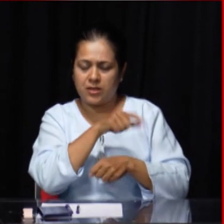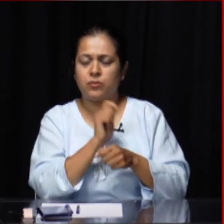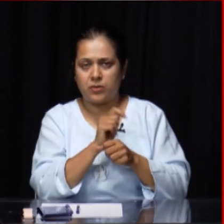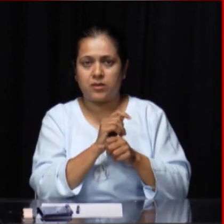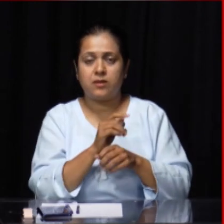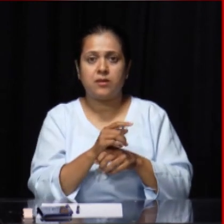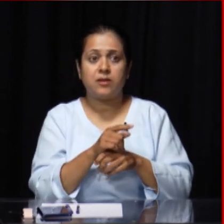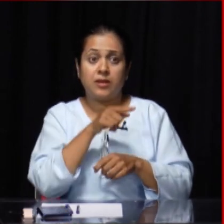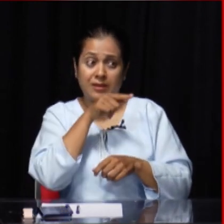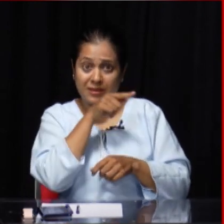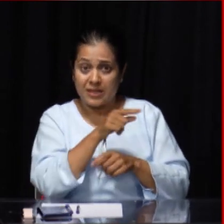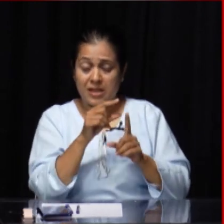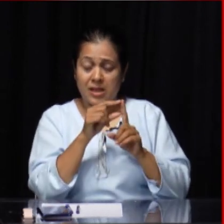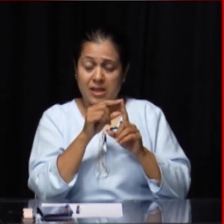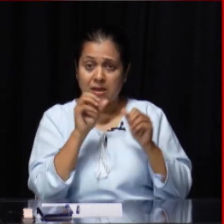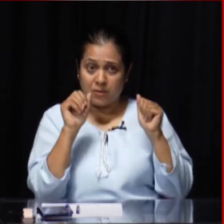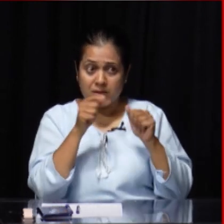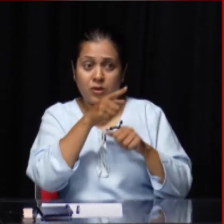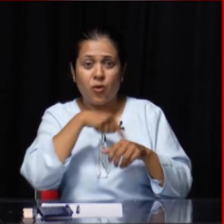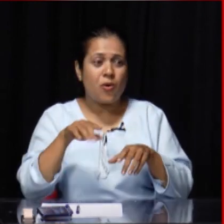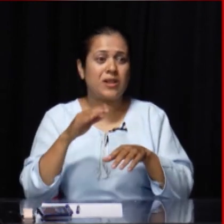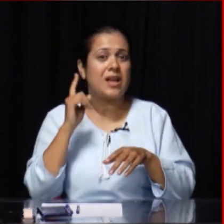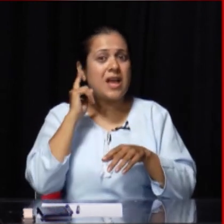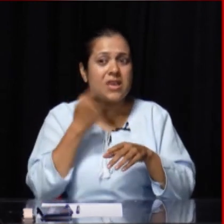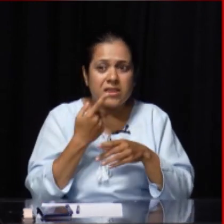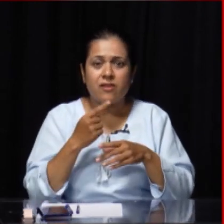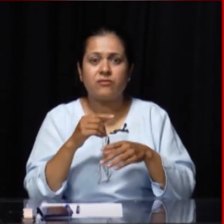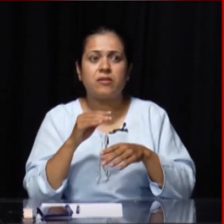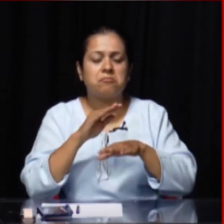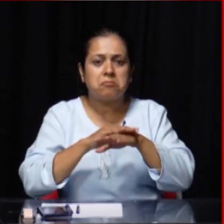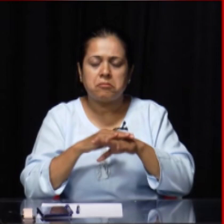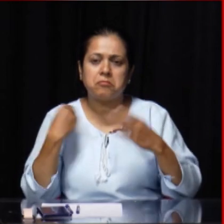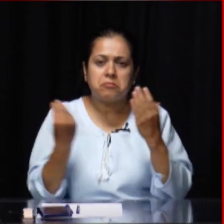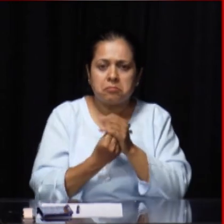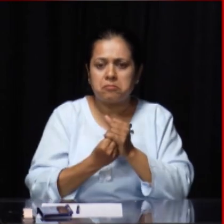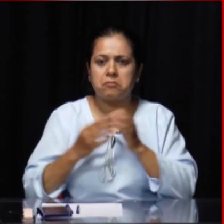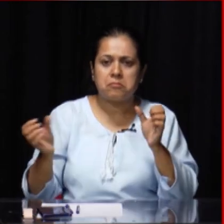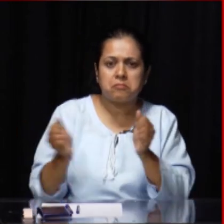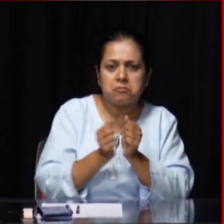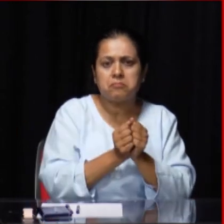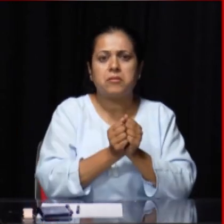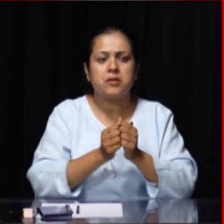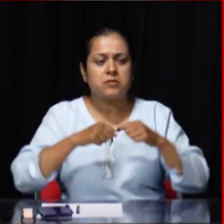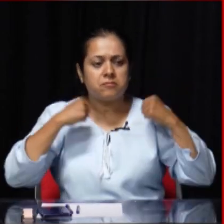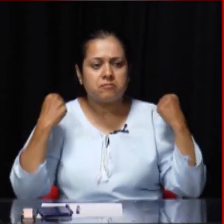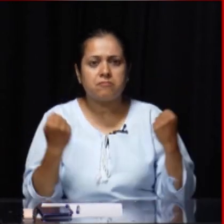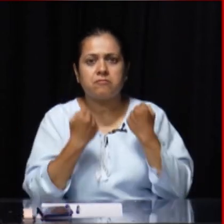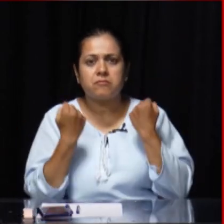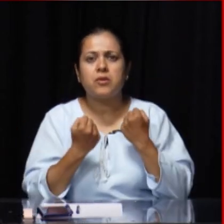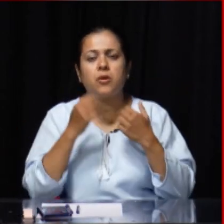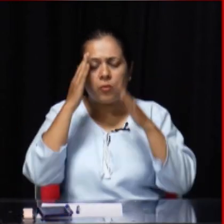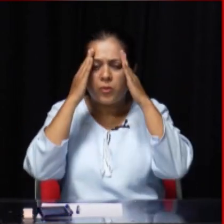very importantly, Prasad, with all these boys and girls, steers them towards this